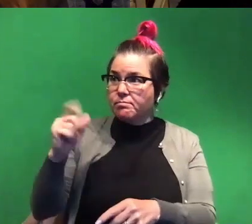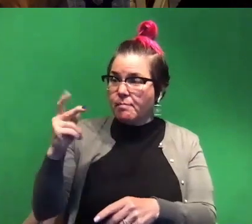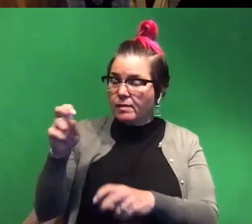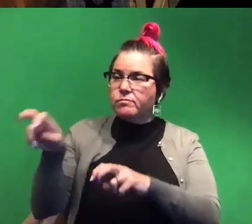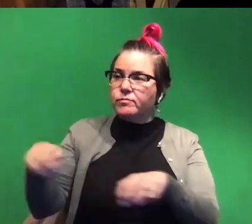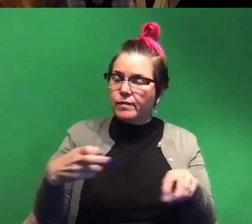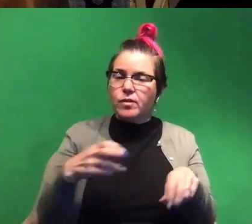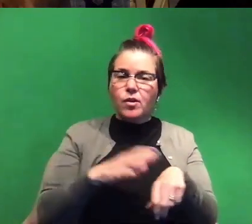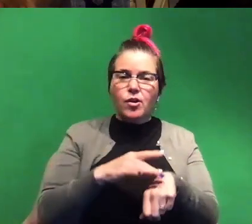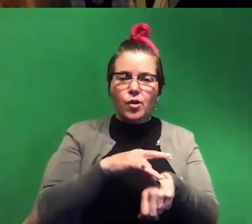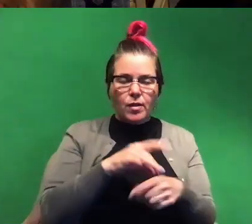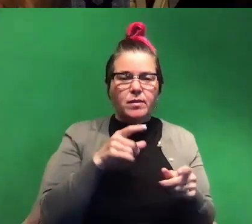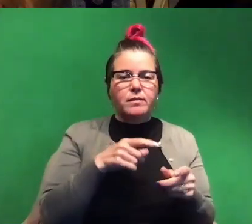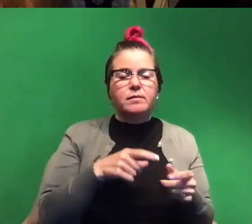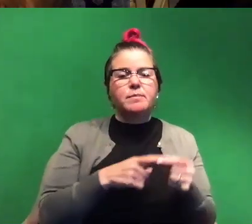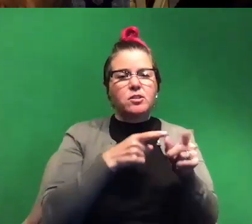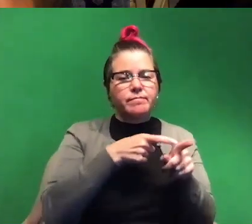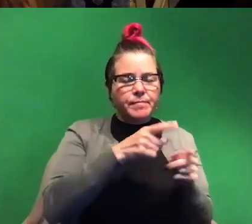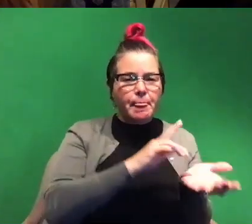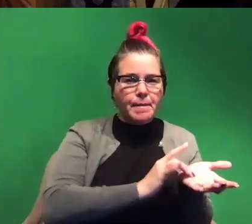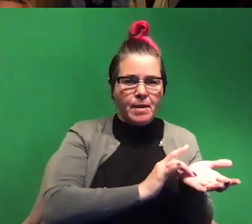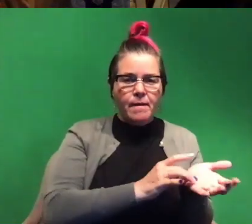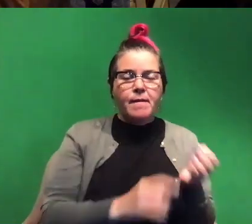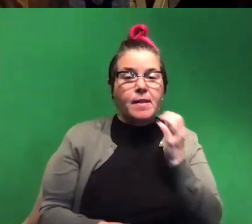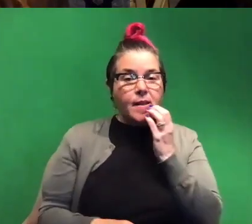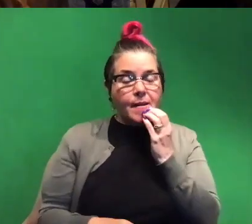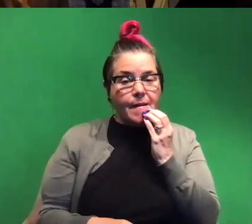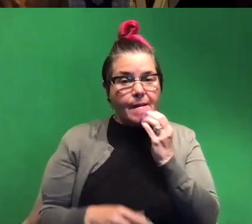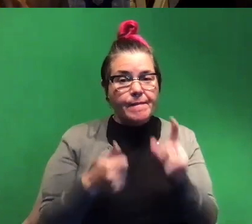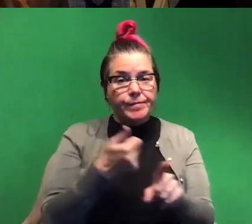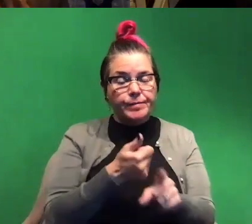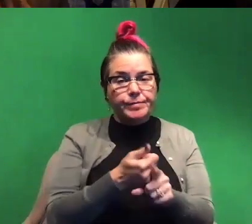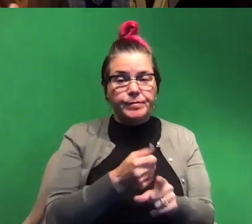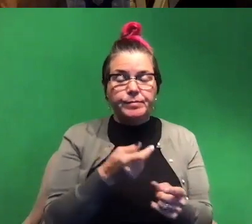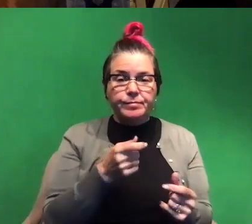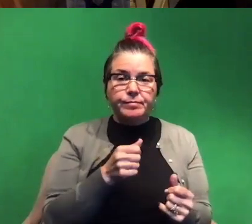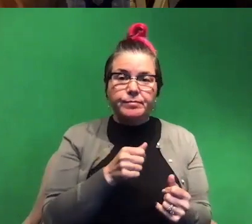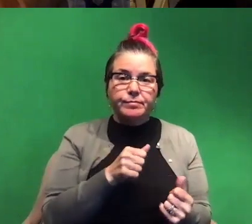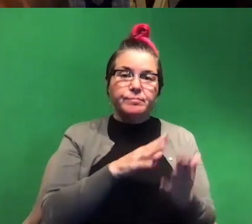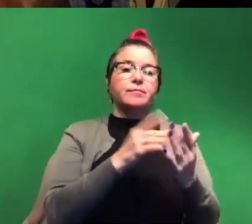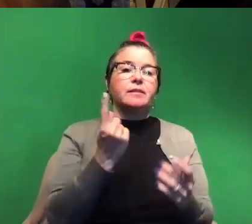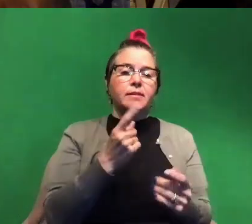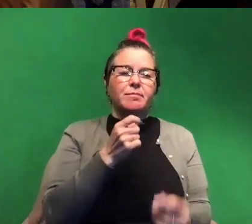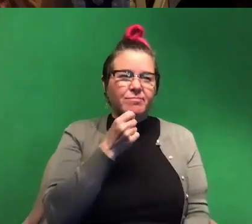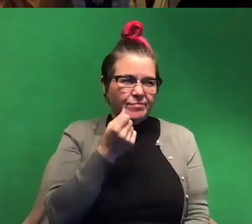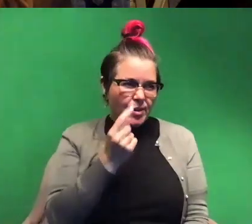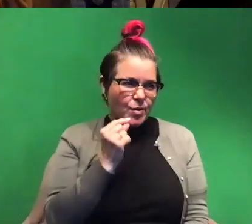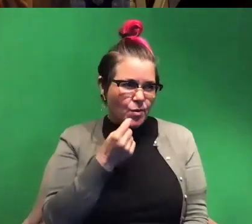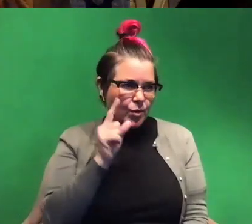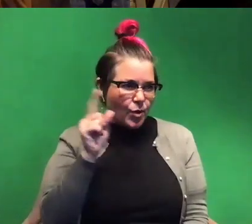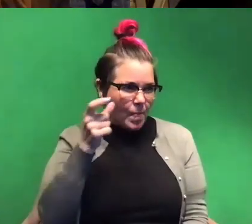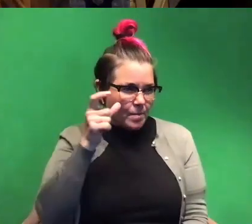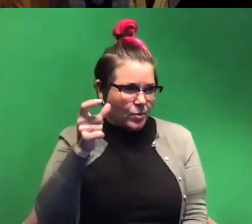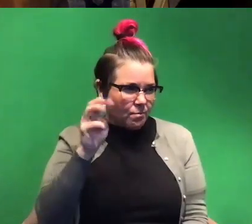in like the medical field. And so if you ever encounter someone that may not get why it's cool to go to the moon or